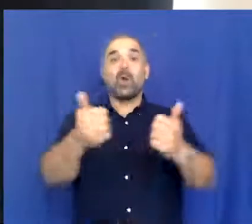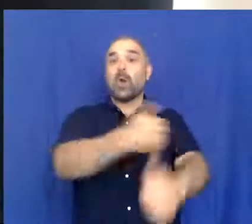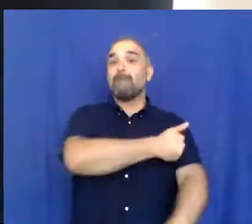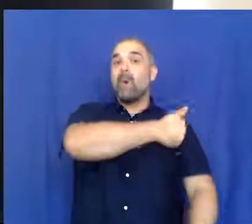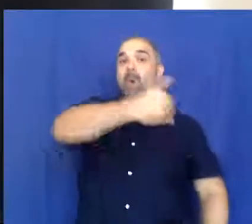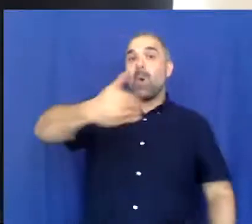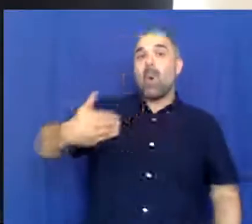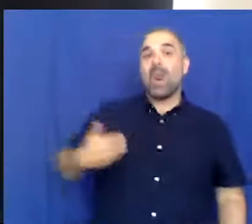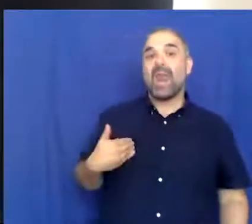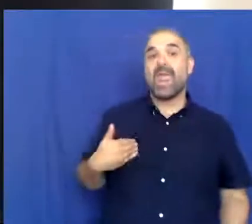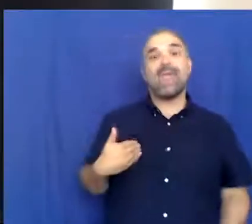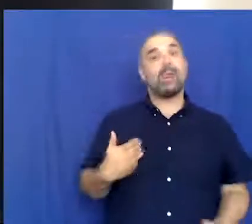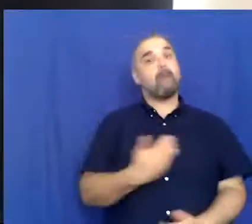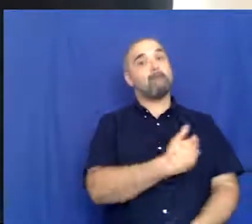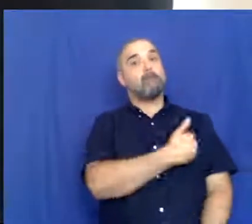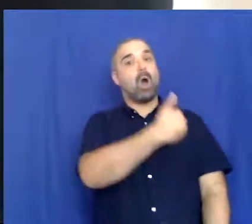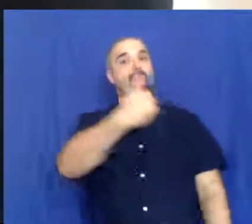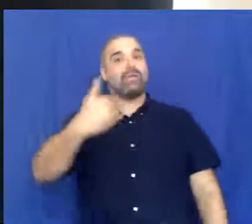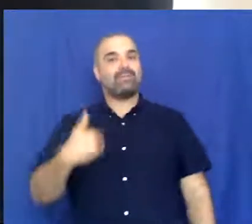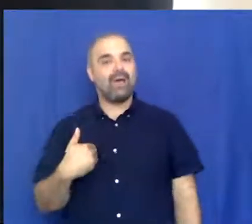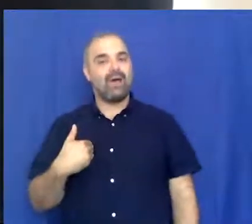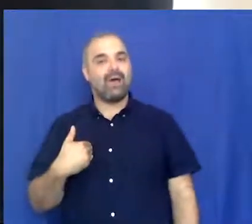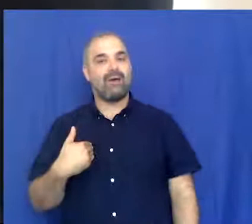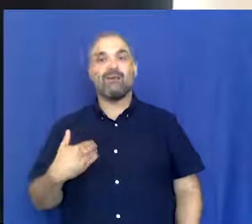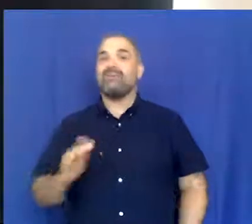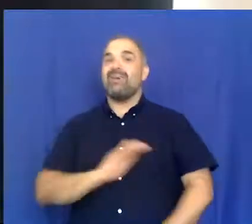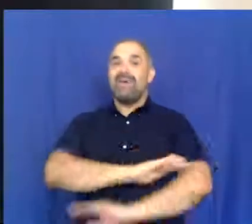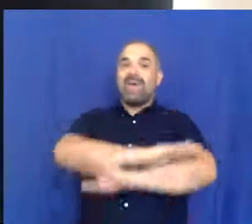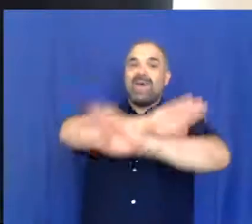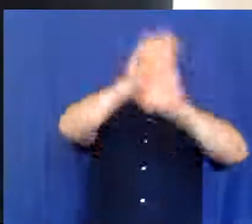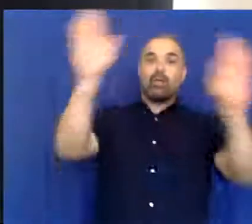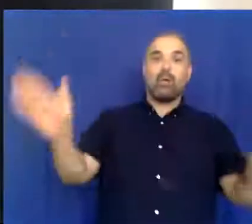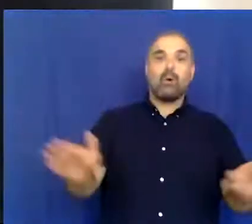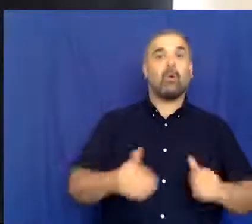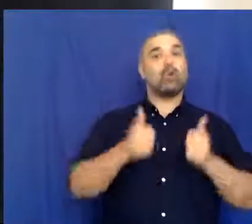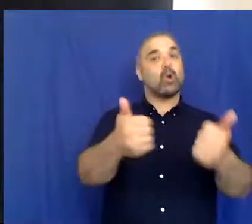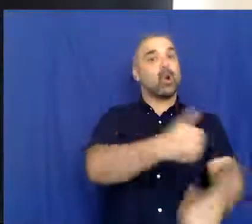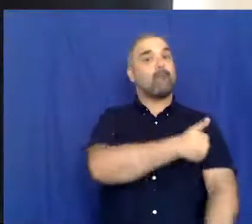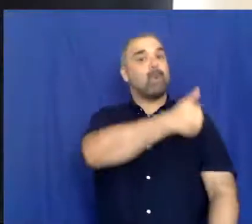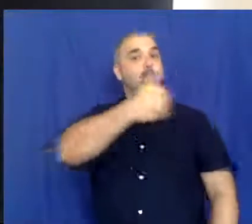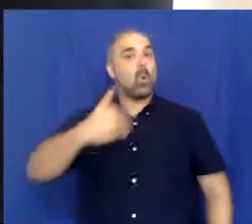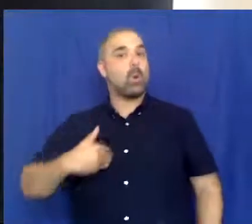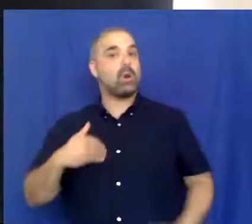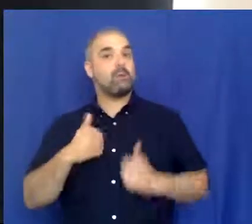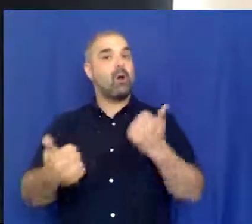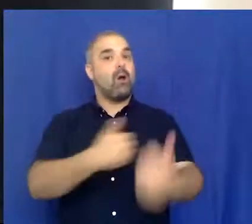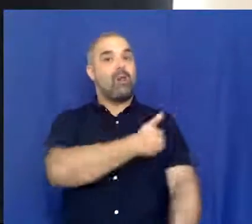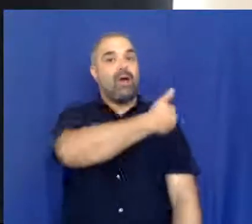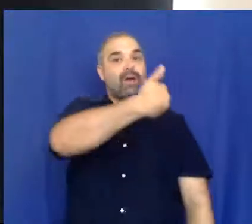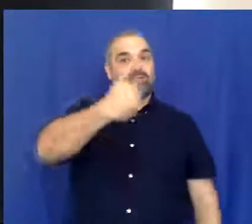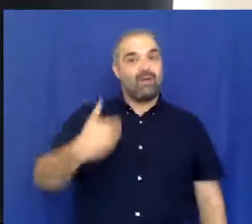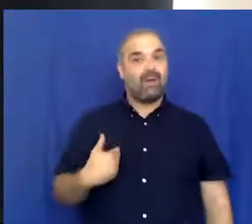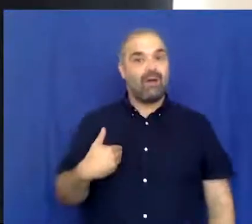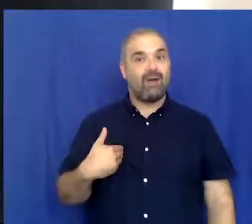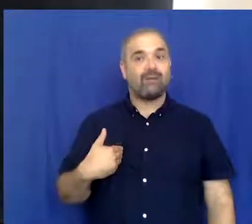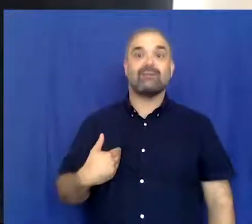Hello, good morning, Borada. Hello, good